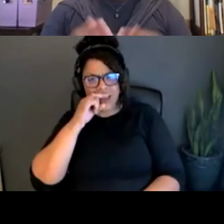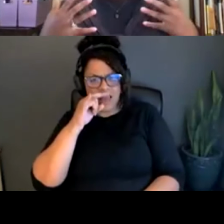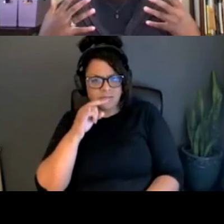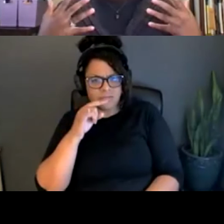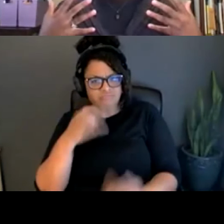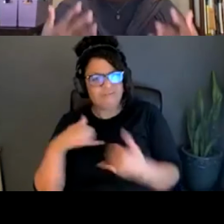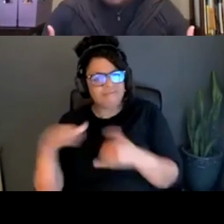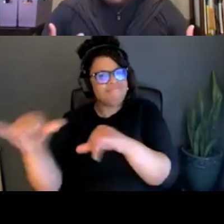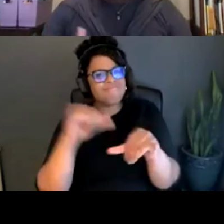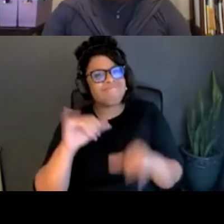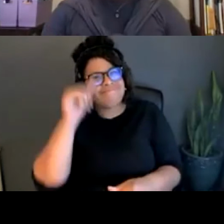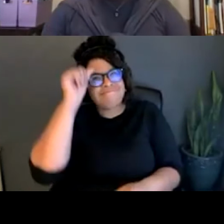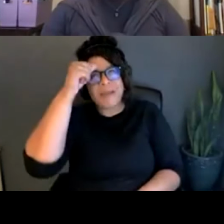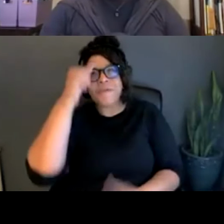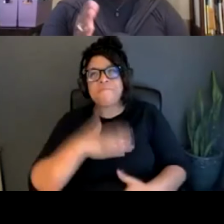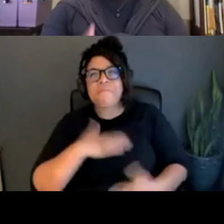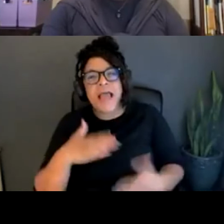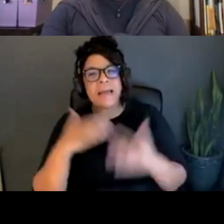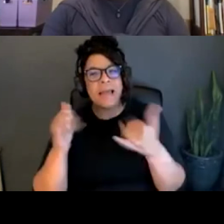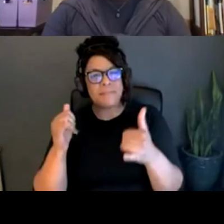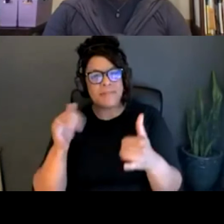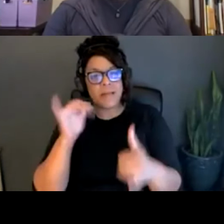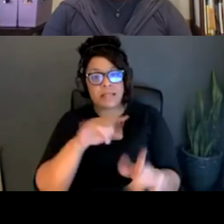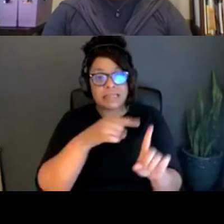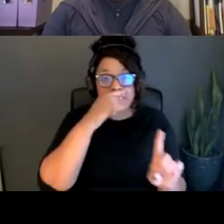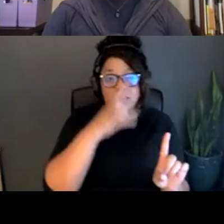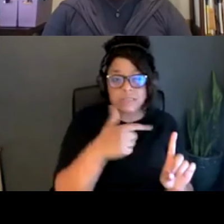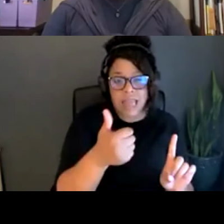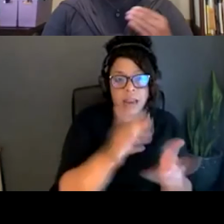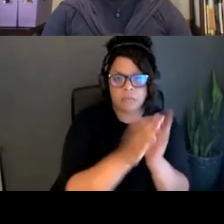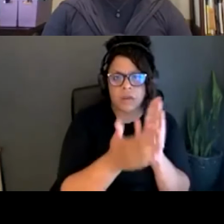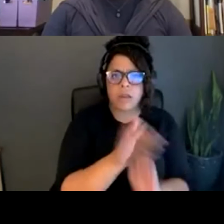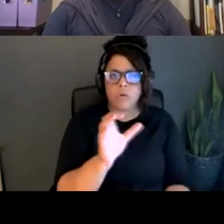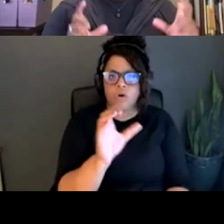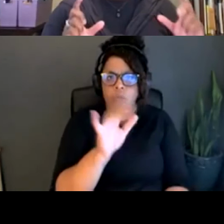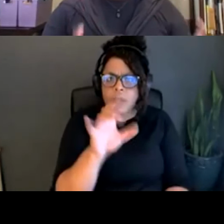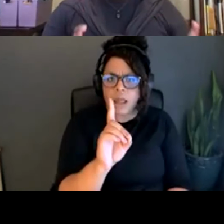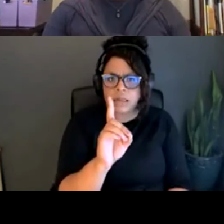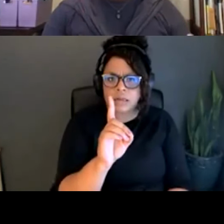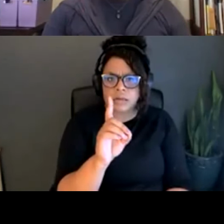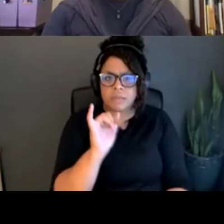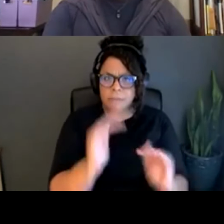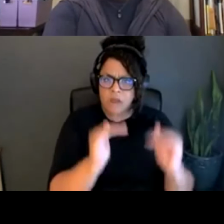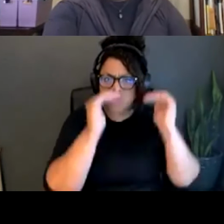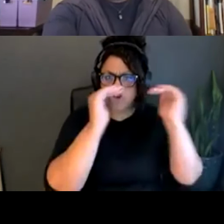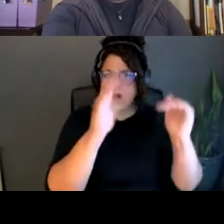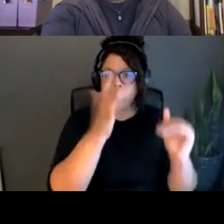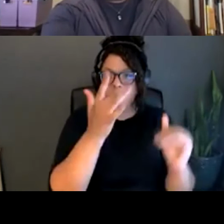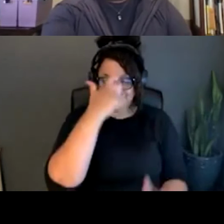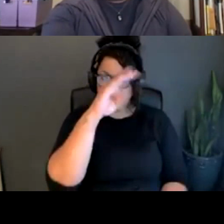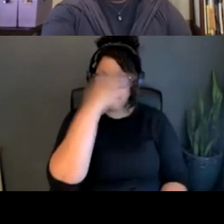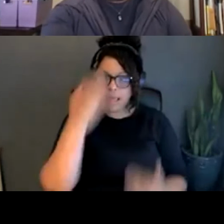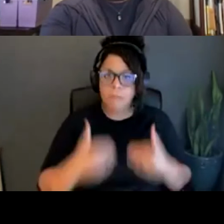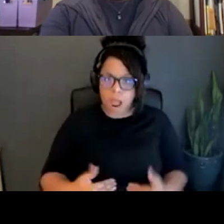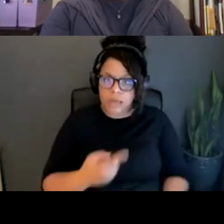experience, this play, has been criminalized and adultified in a Black body.